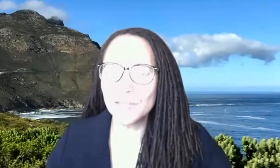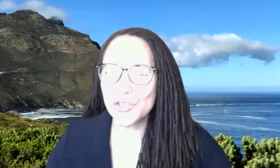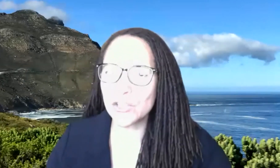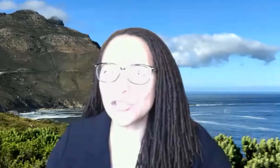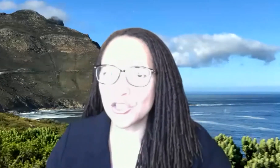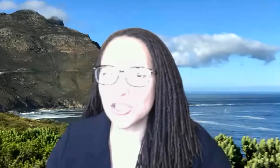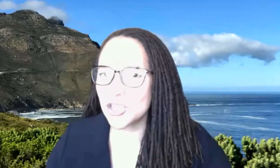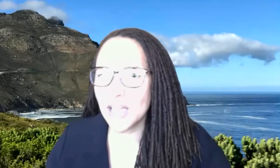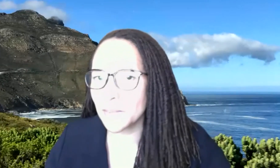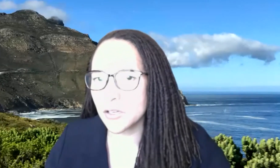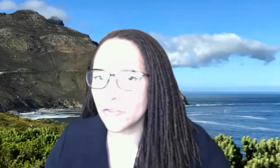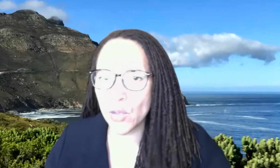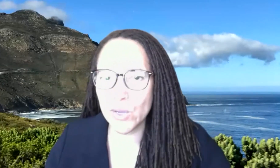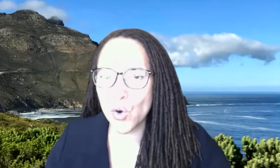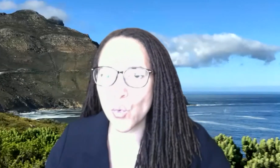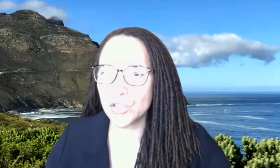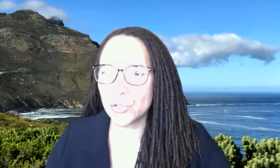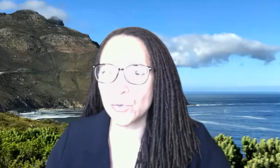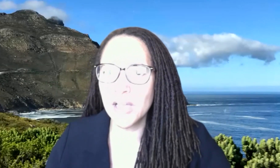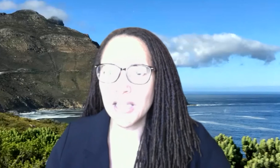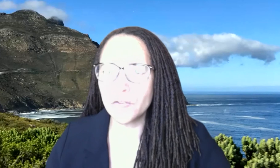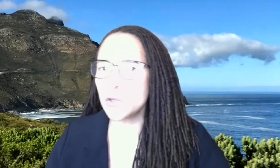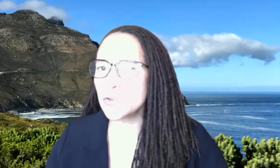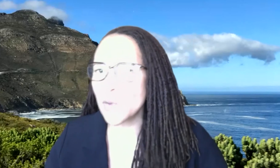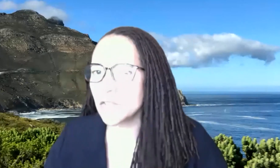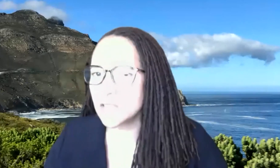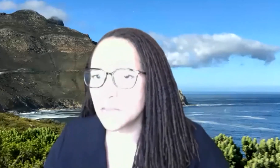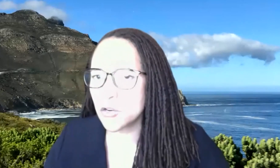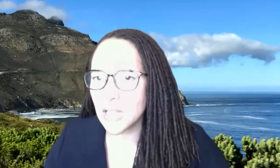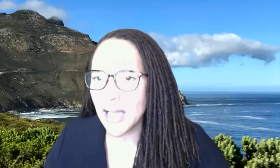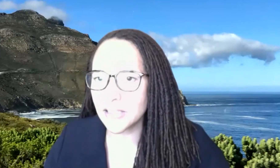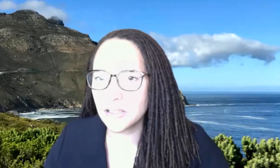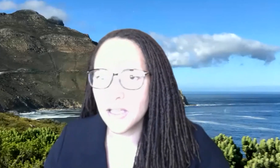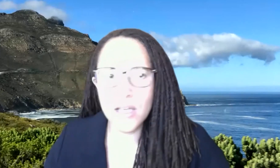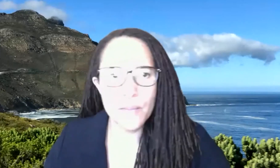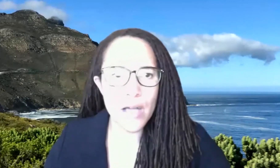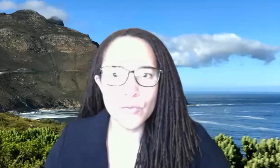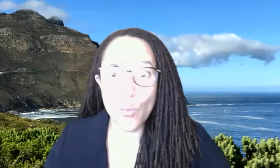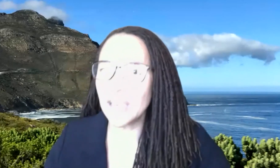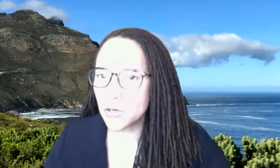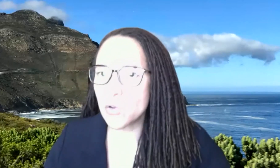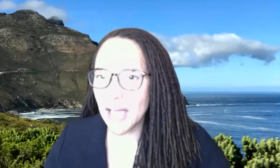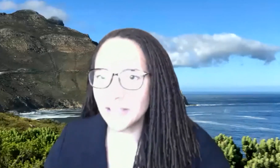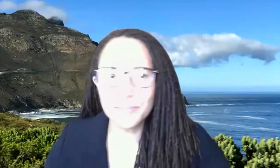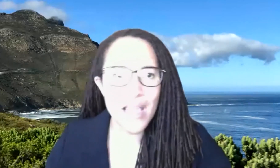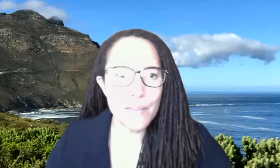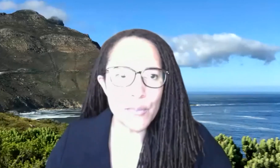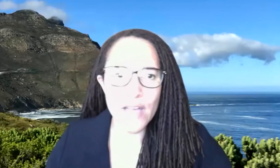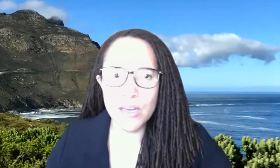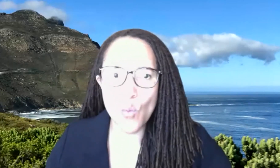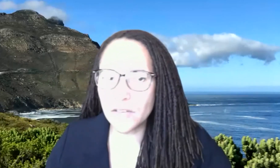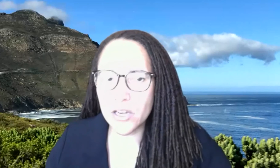Well, structures such as the GI Bill following World War II infuse wealth into the middle class, the white middle class,